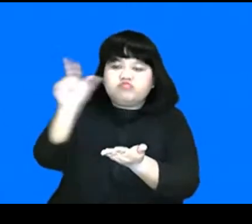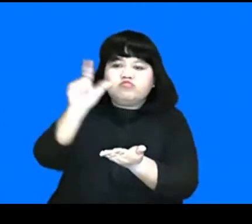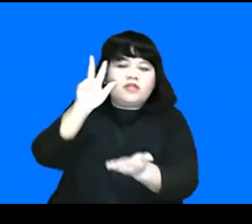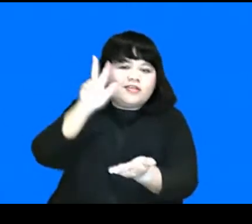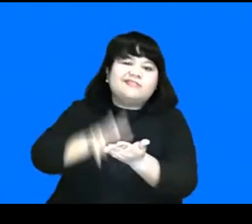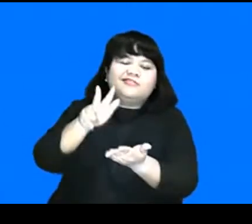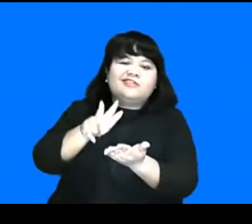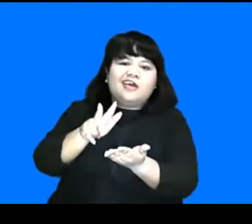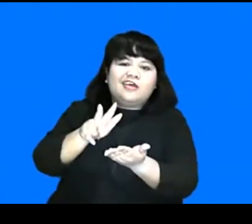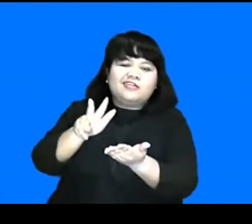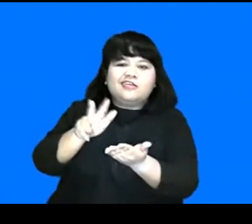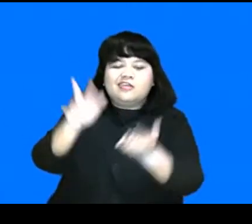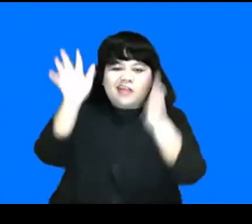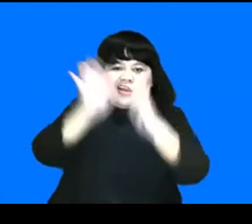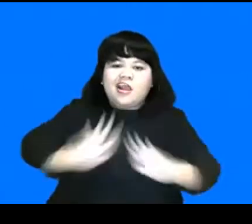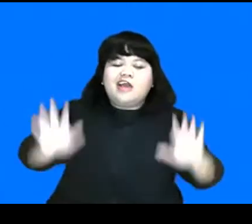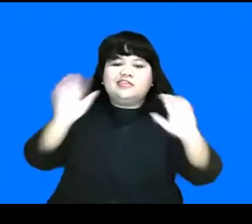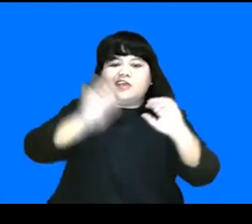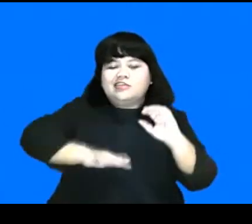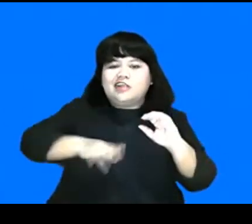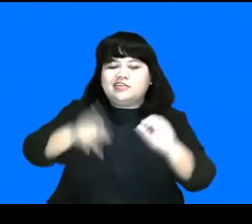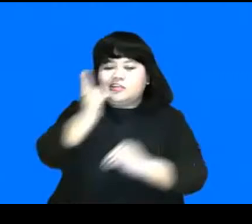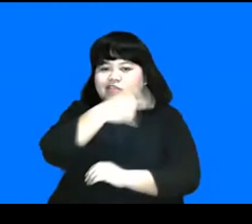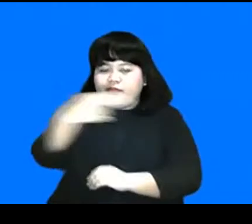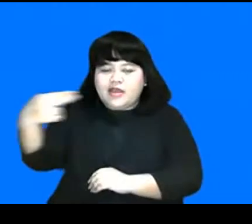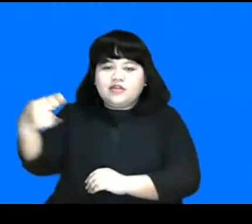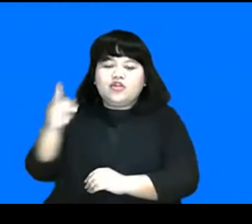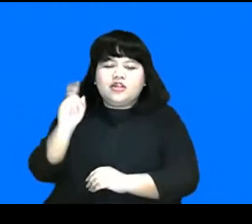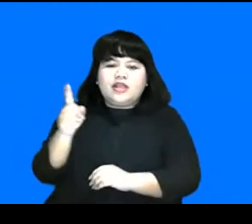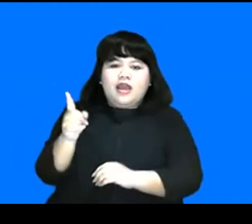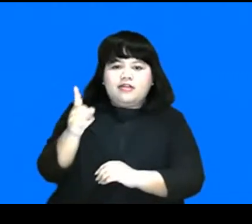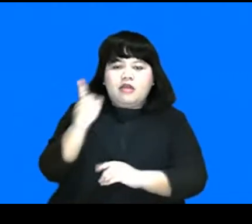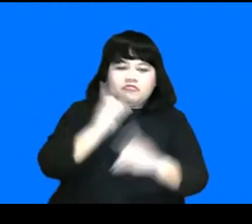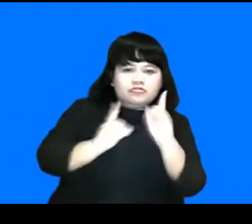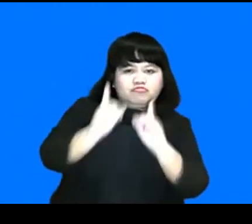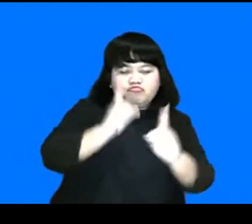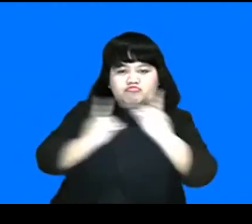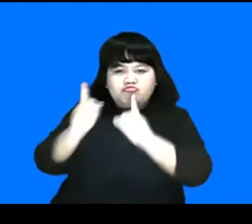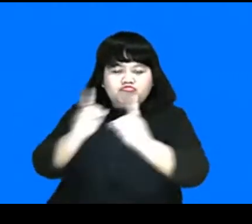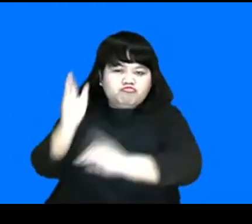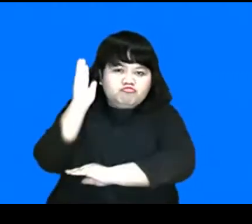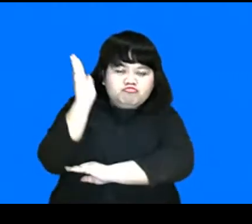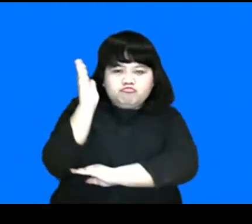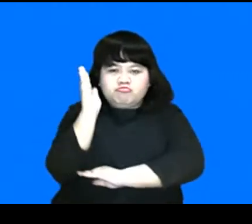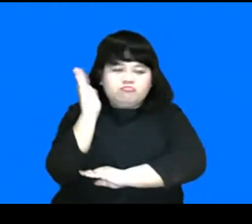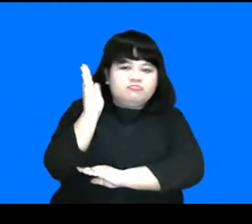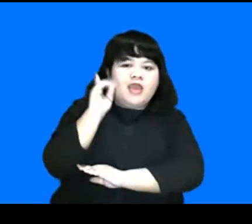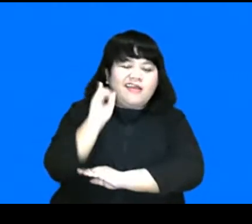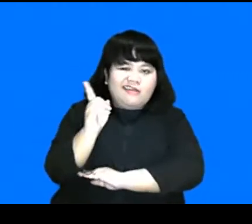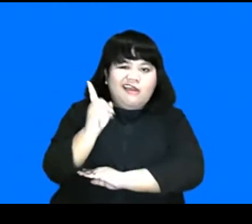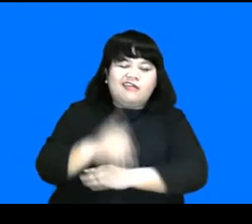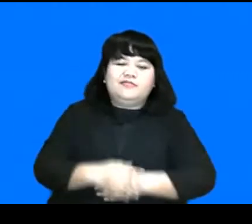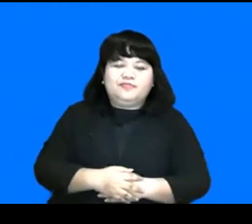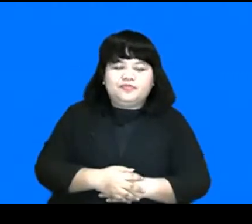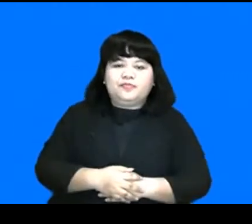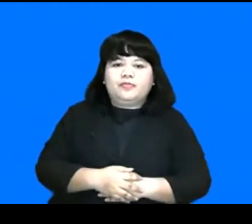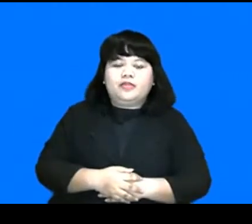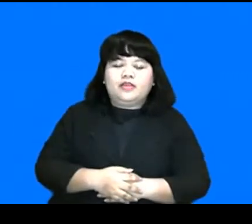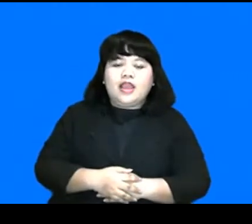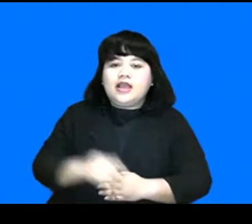have panel discussion. So I invite to present the report with me, join me on the